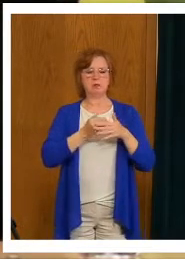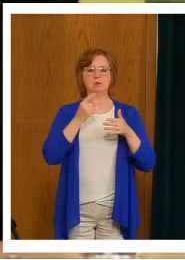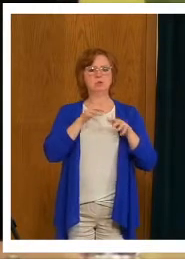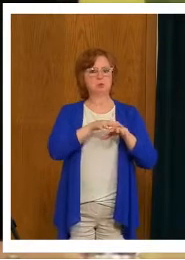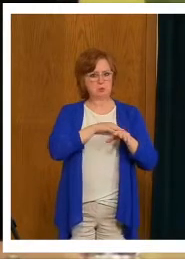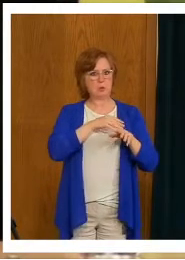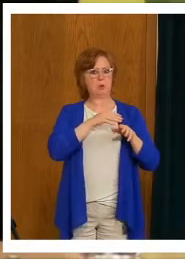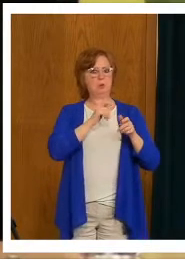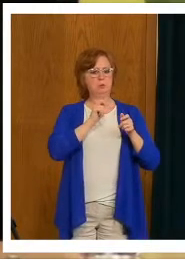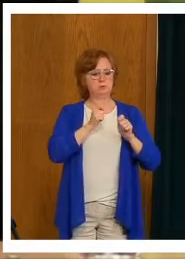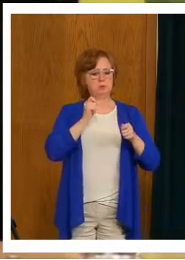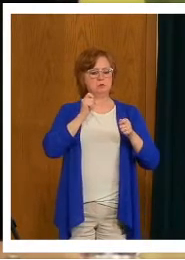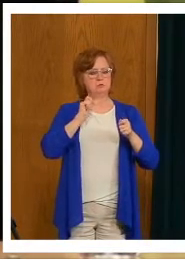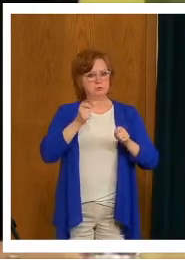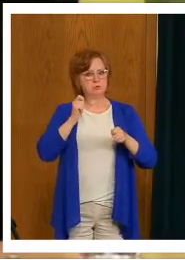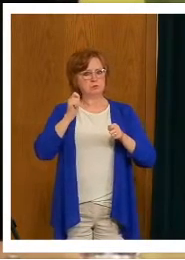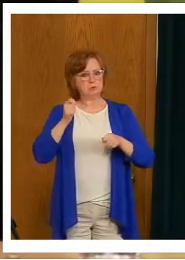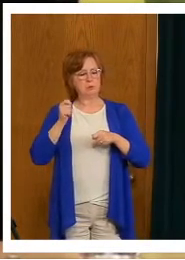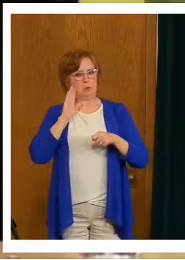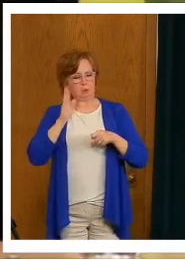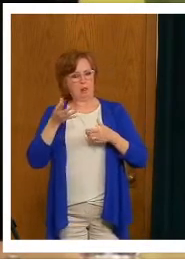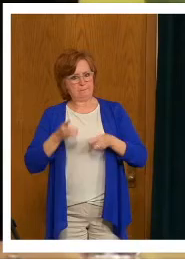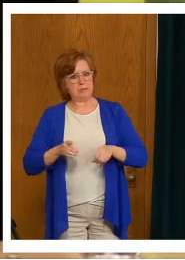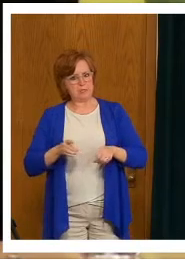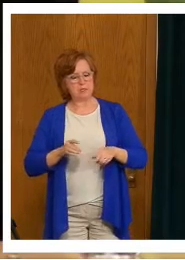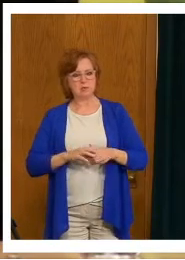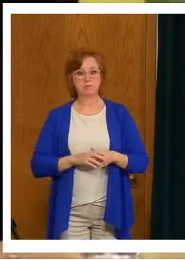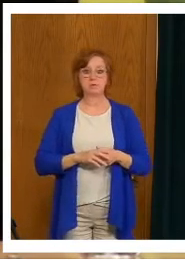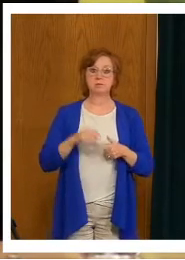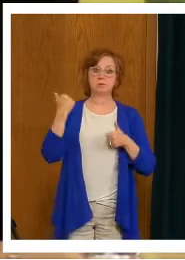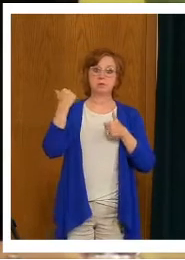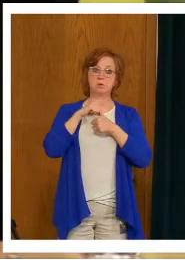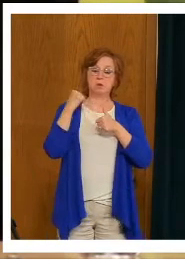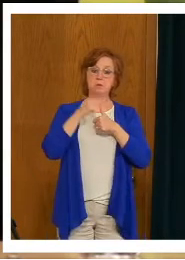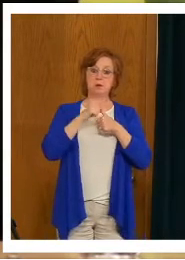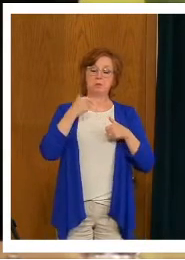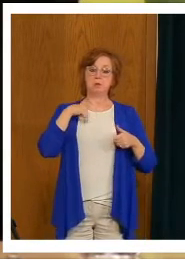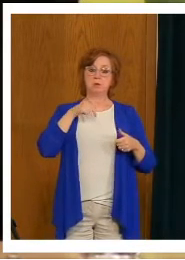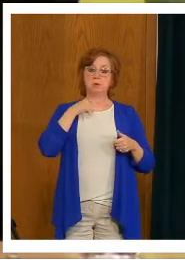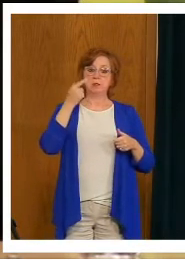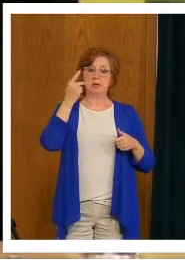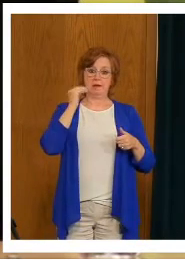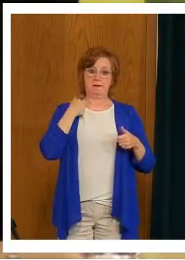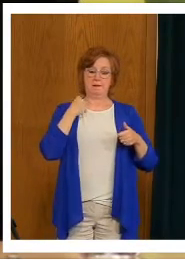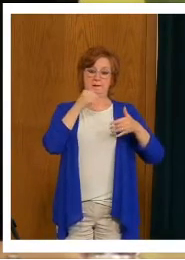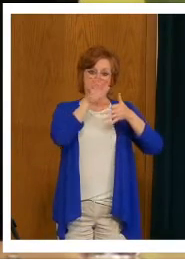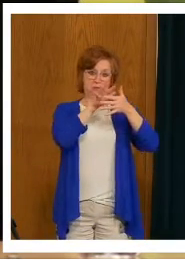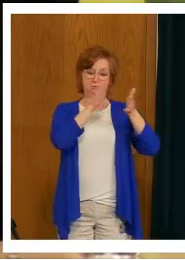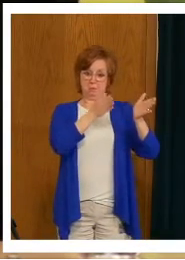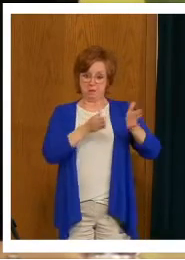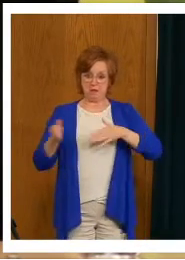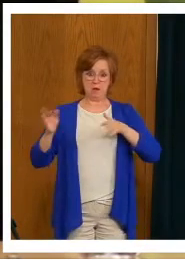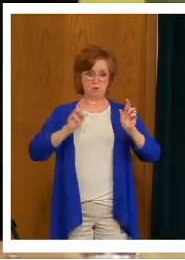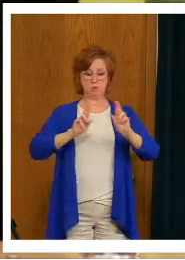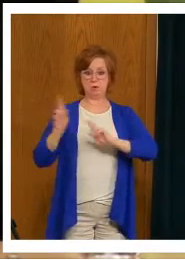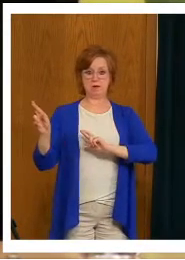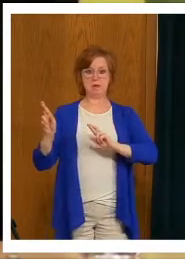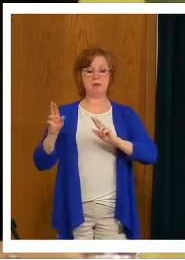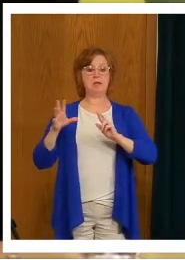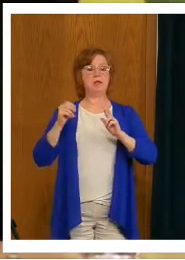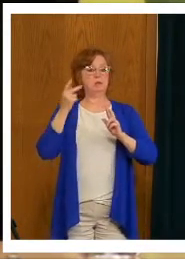our plan after are examples that have actually worked in other areas of the nation. And I again point most specifically to the